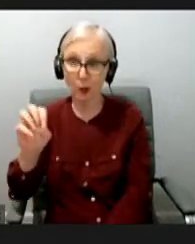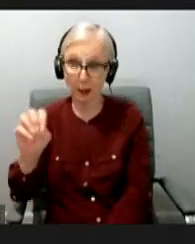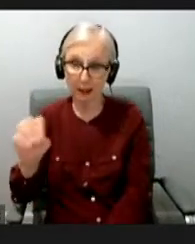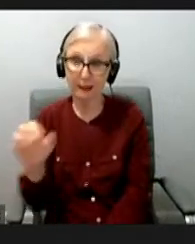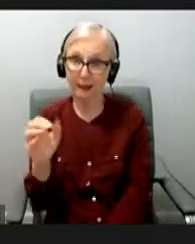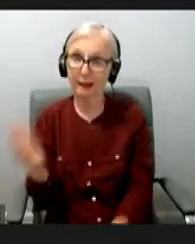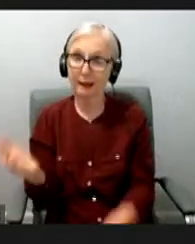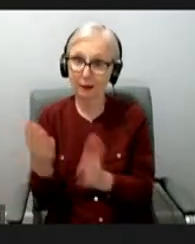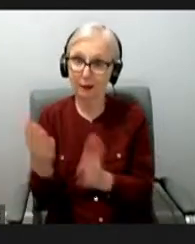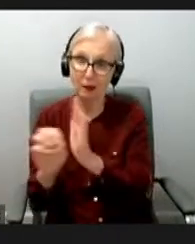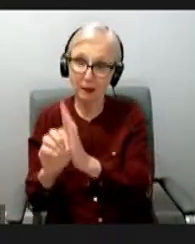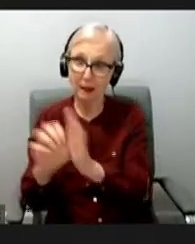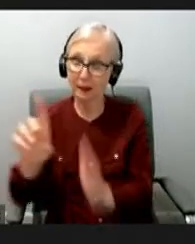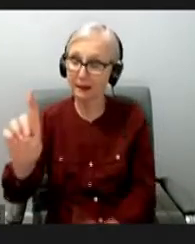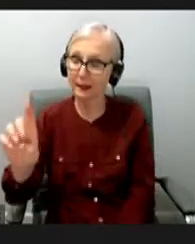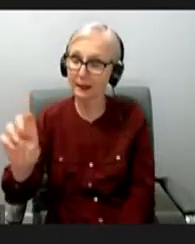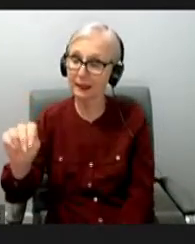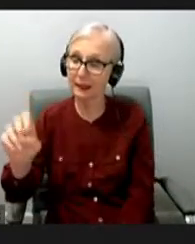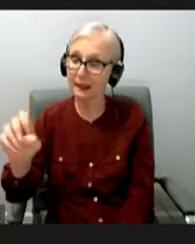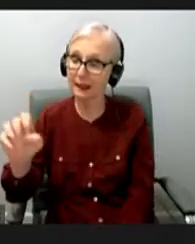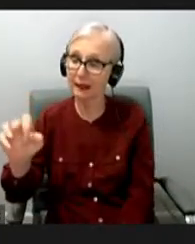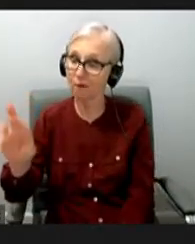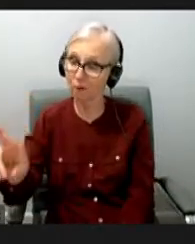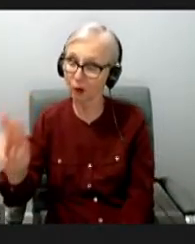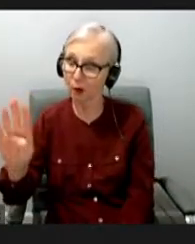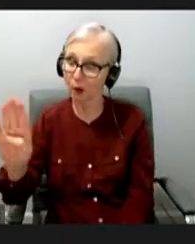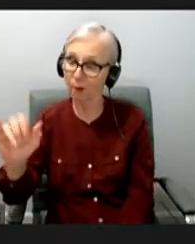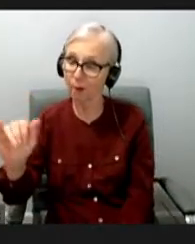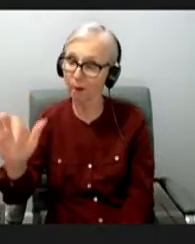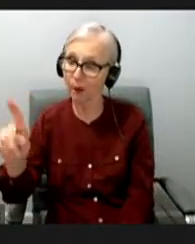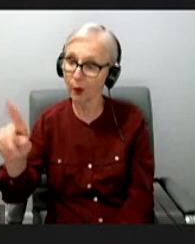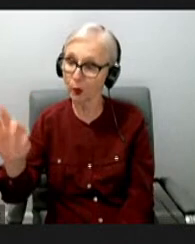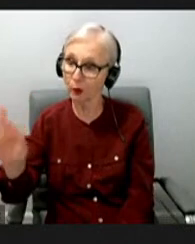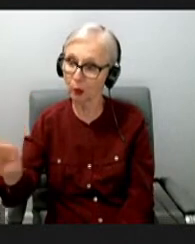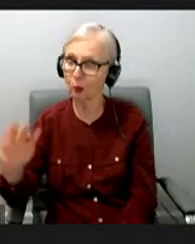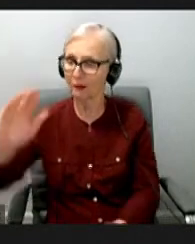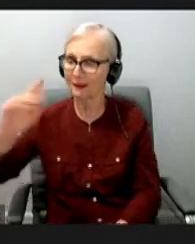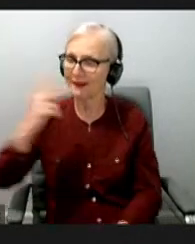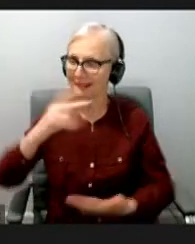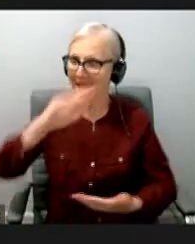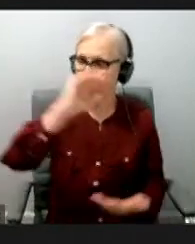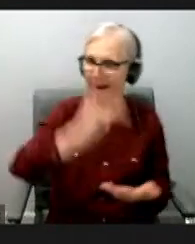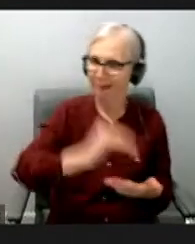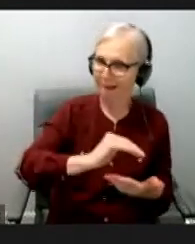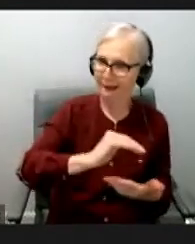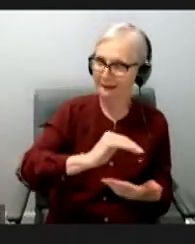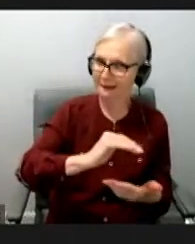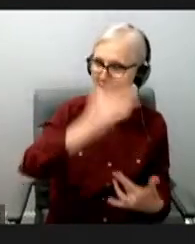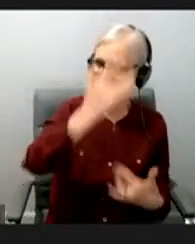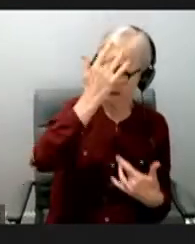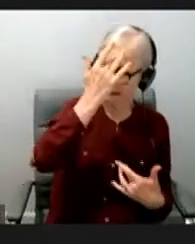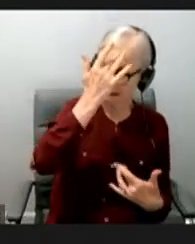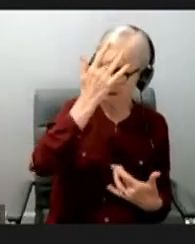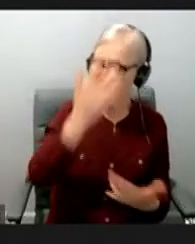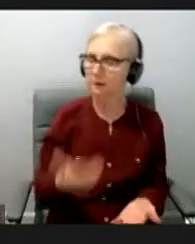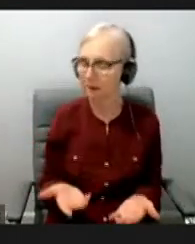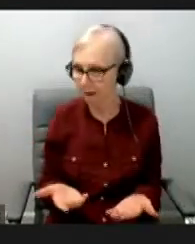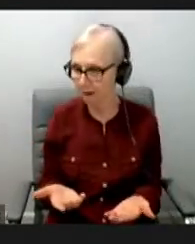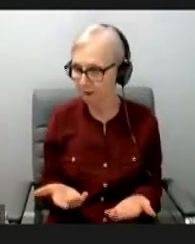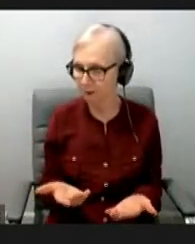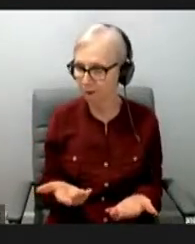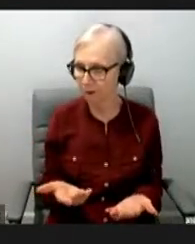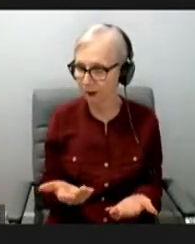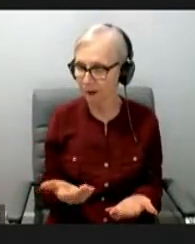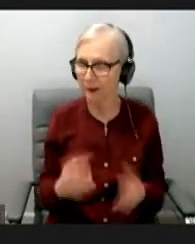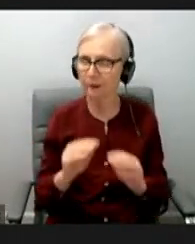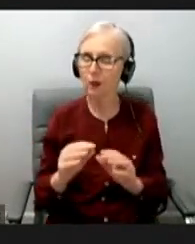here with examples of Denver and Boulder, those tend to be the counties where we're seeing lower case rates occurring. So again, we see this